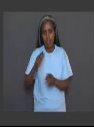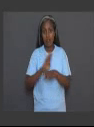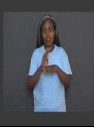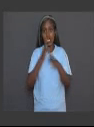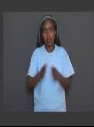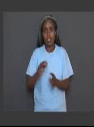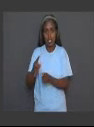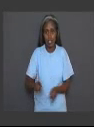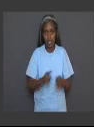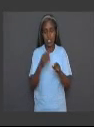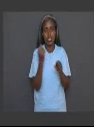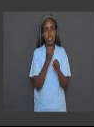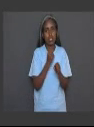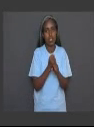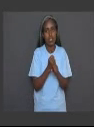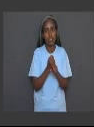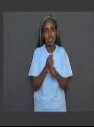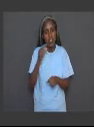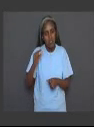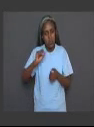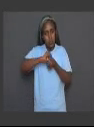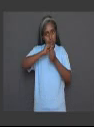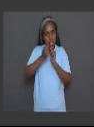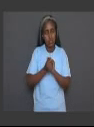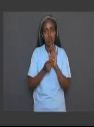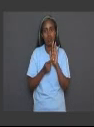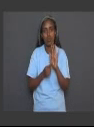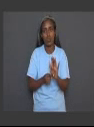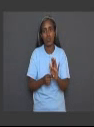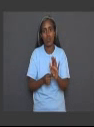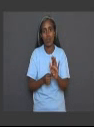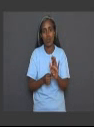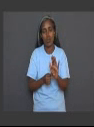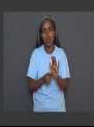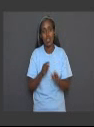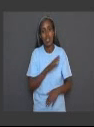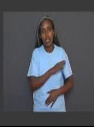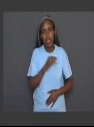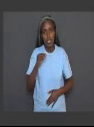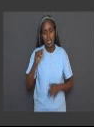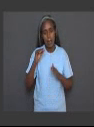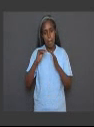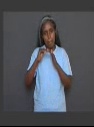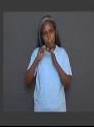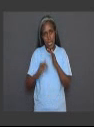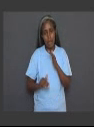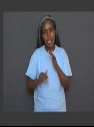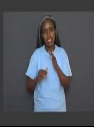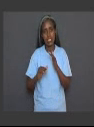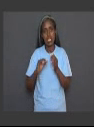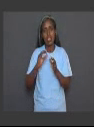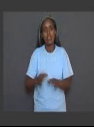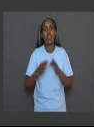makes few changes to a portfolio, often to minimize